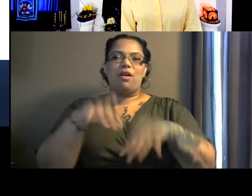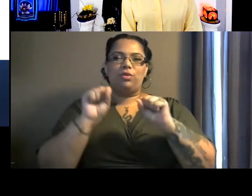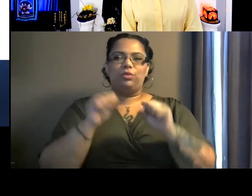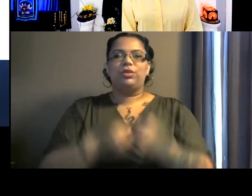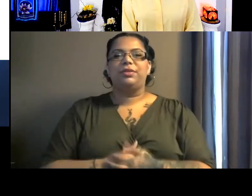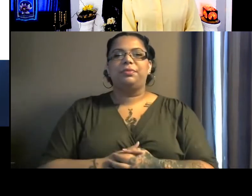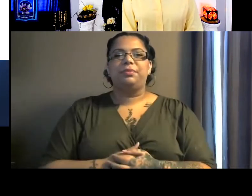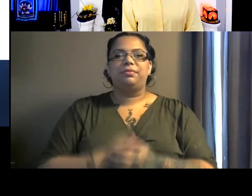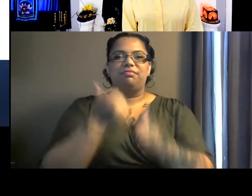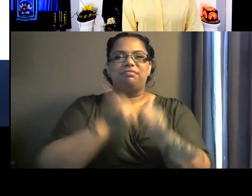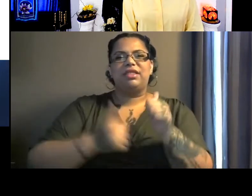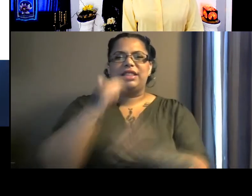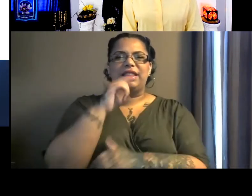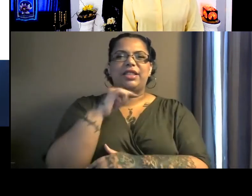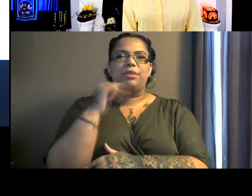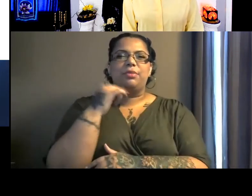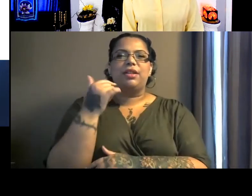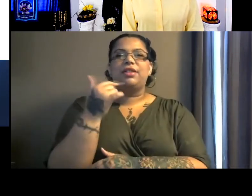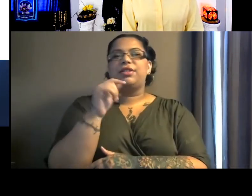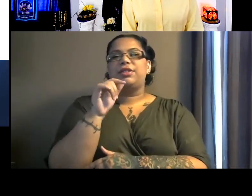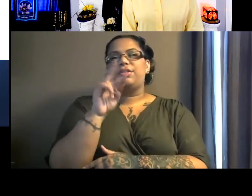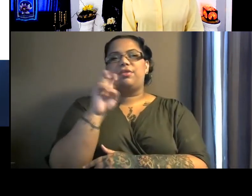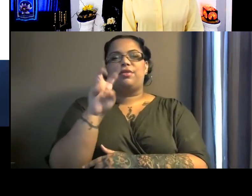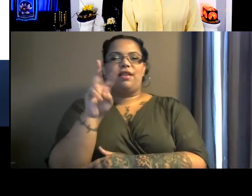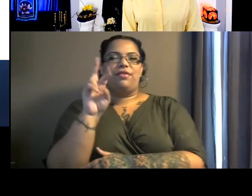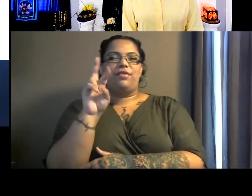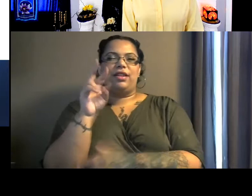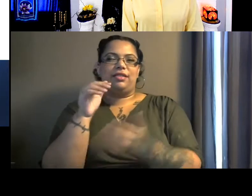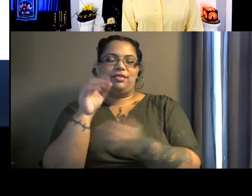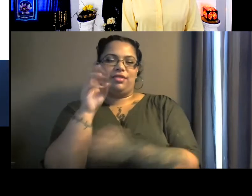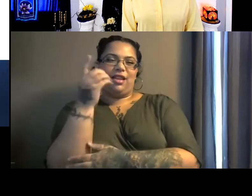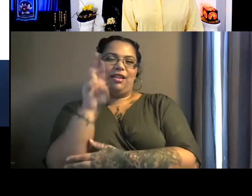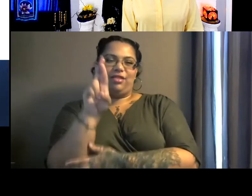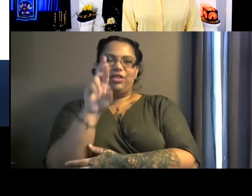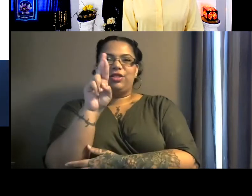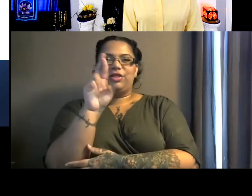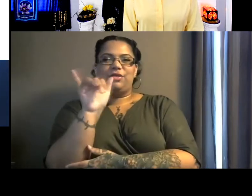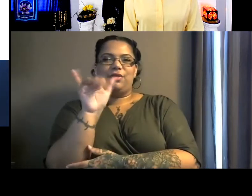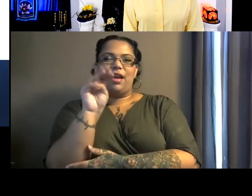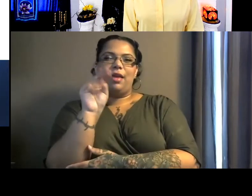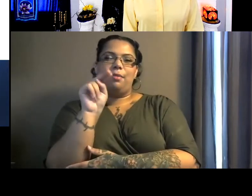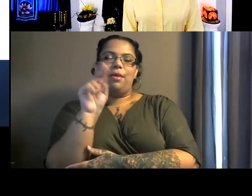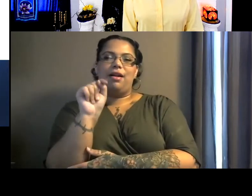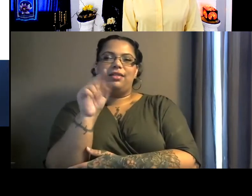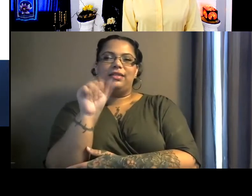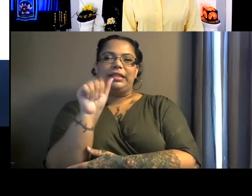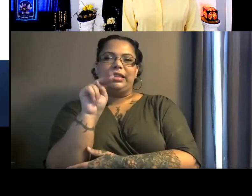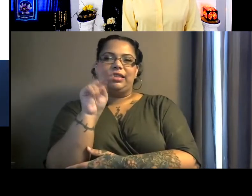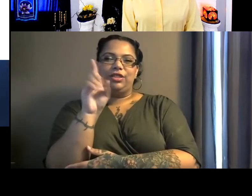Senior Minister Reverend Dr. Raymont Anderson is our speaker.